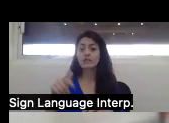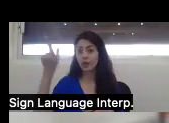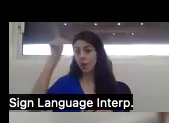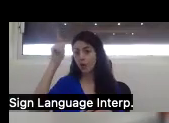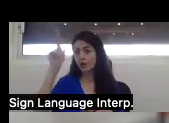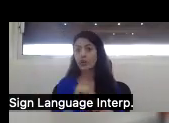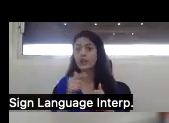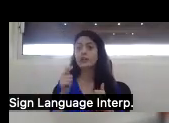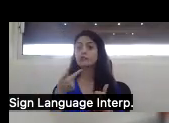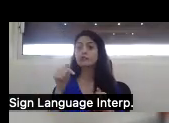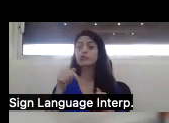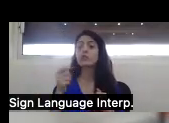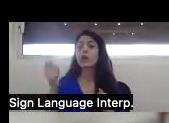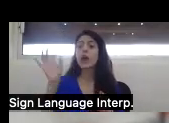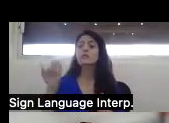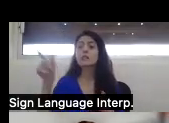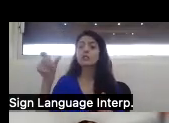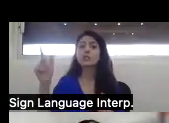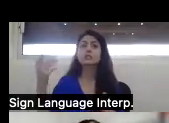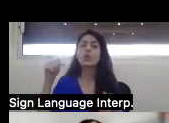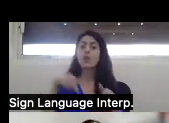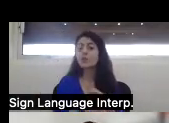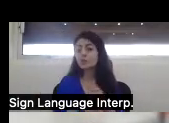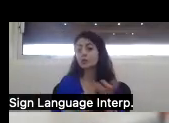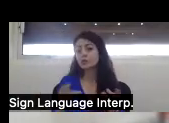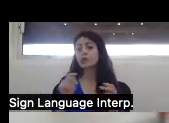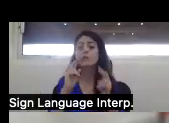Opportunities. Well, you know, we also have to be optimistic of what has been achieved.